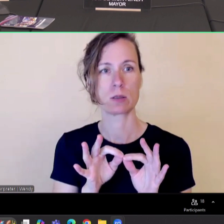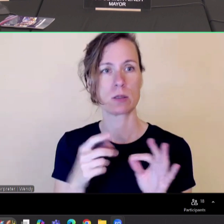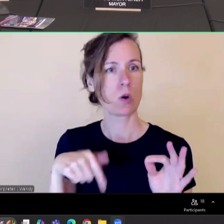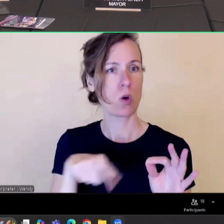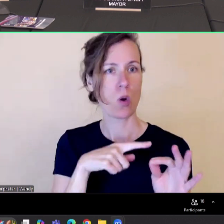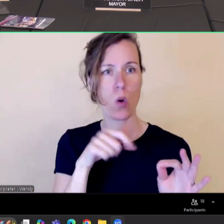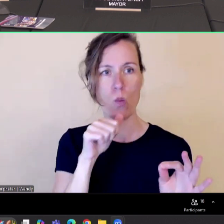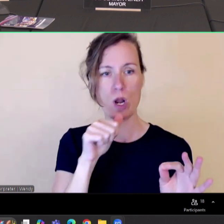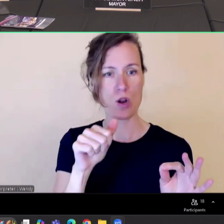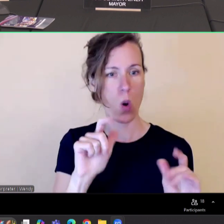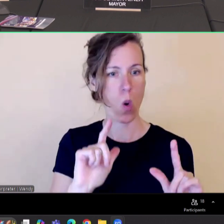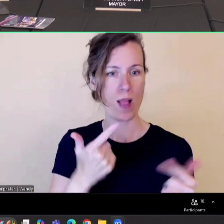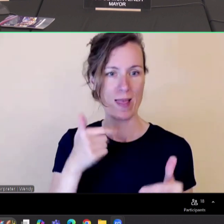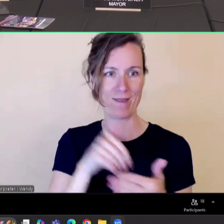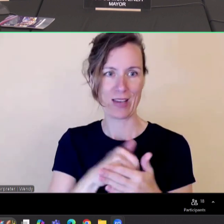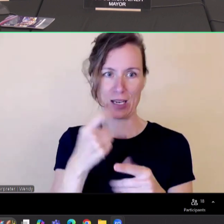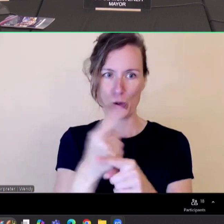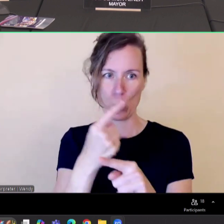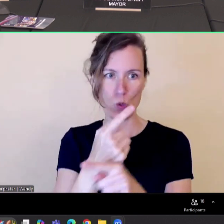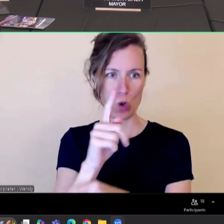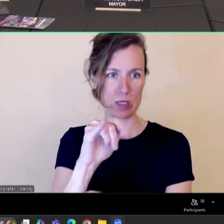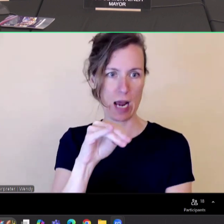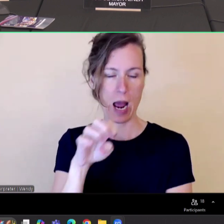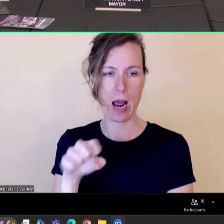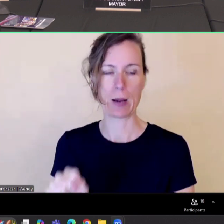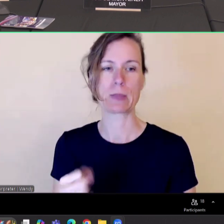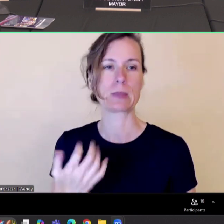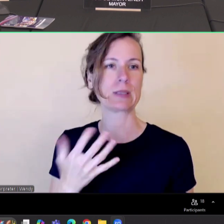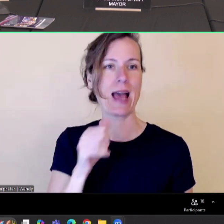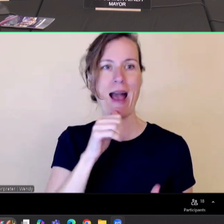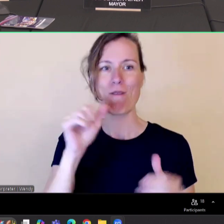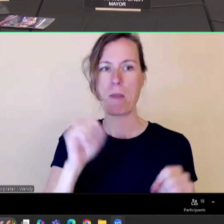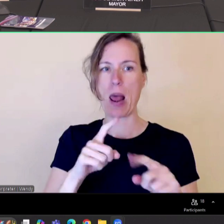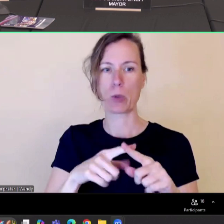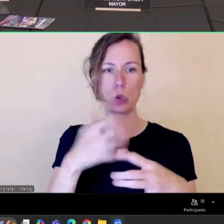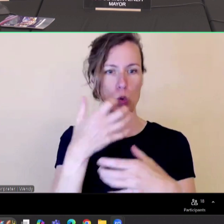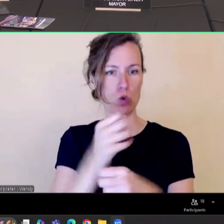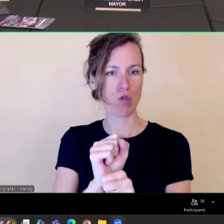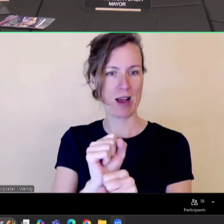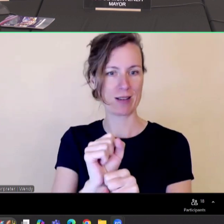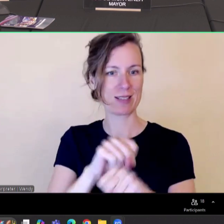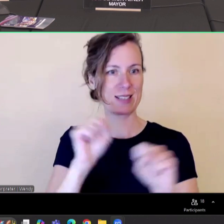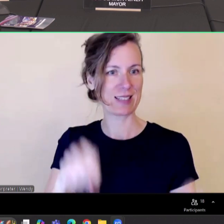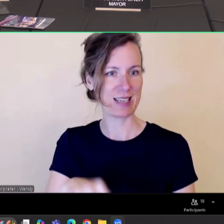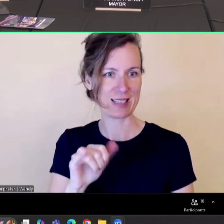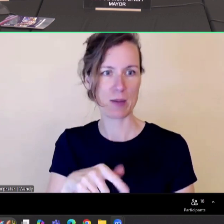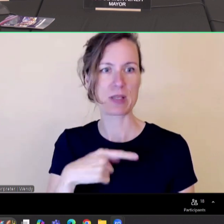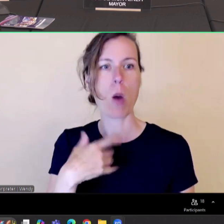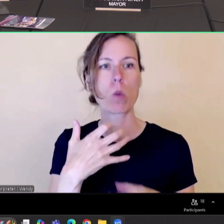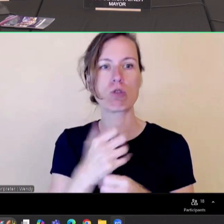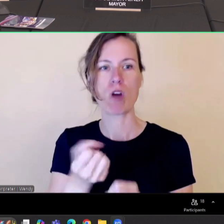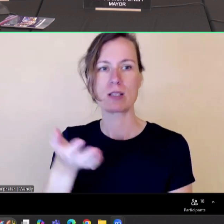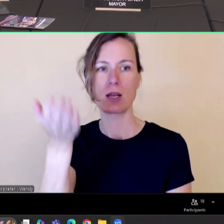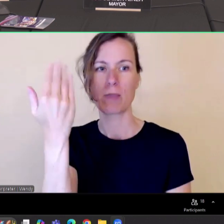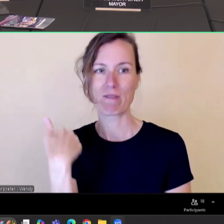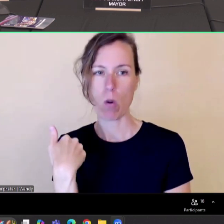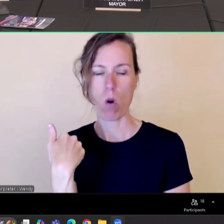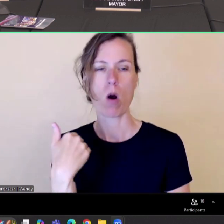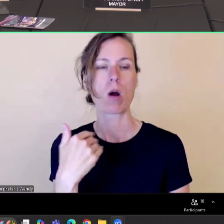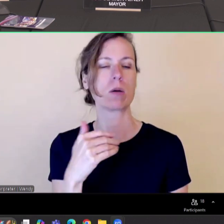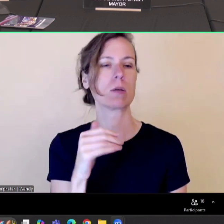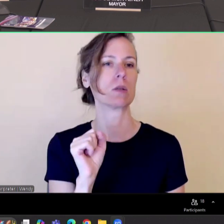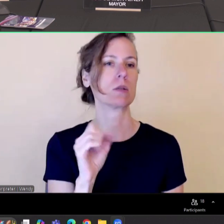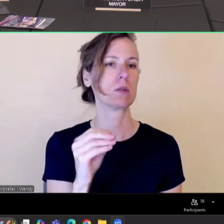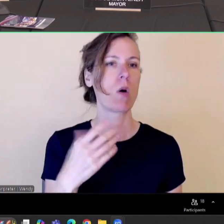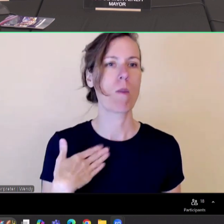precedent times, and we have not been able to trust systems that we've been able to trust in the past. But my thought process